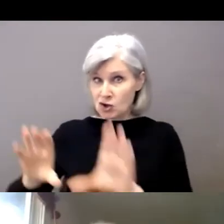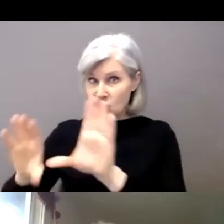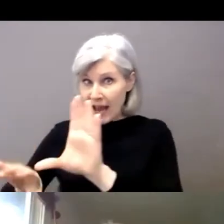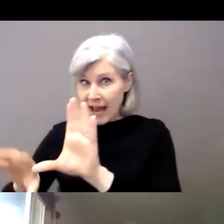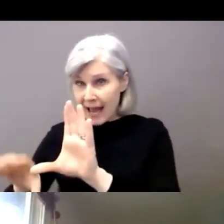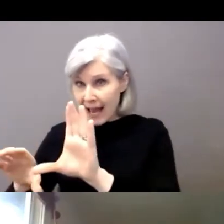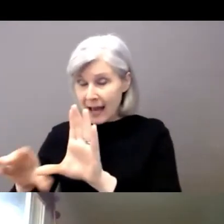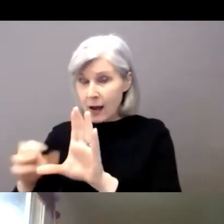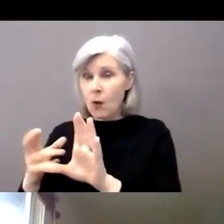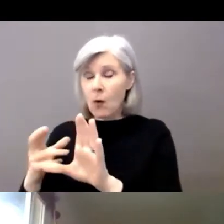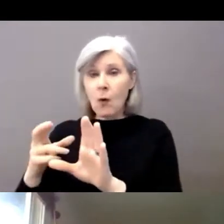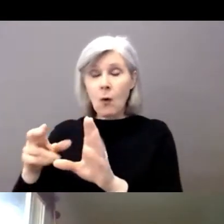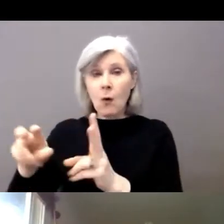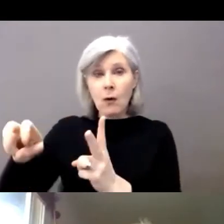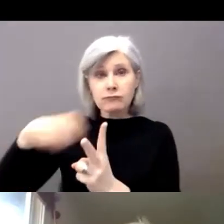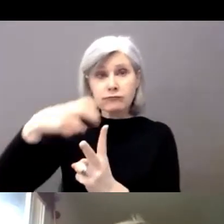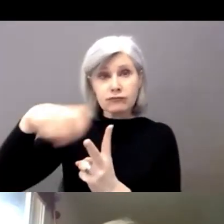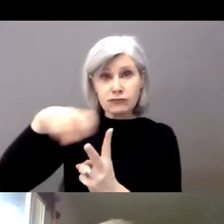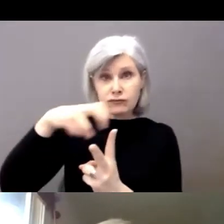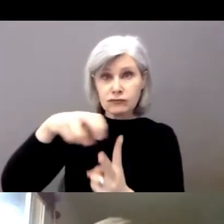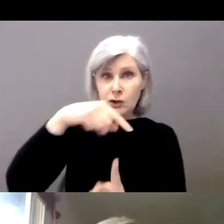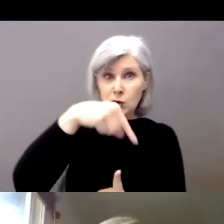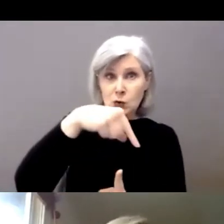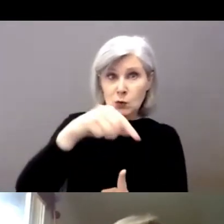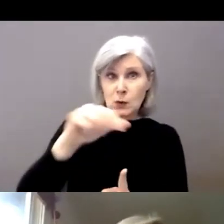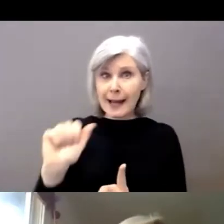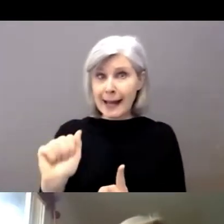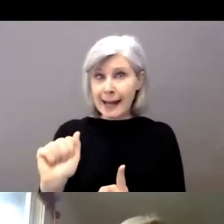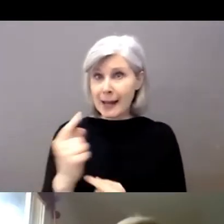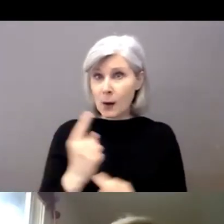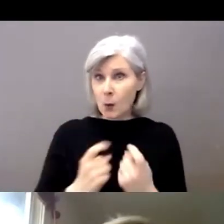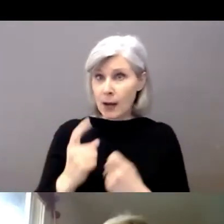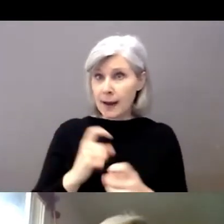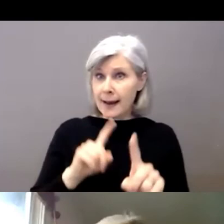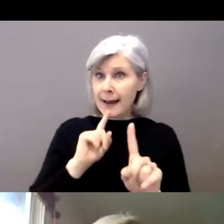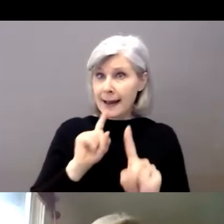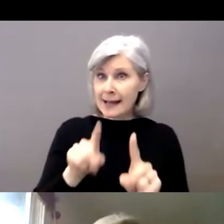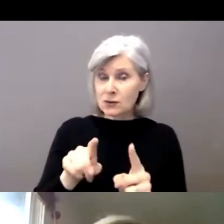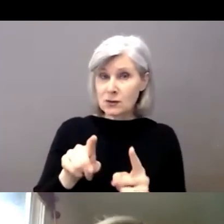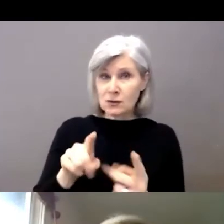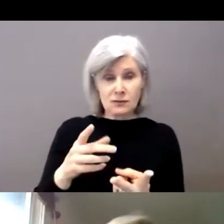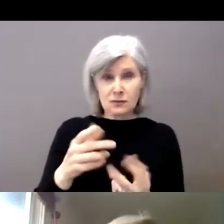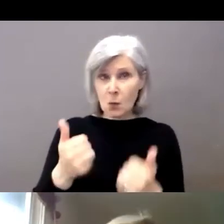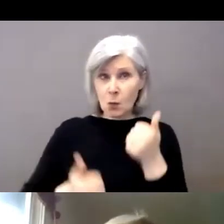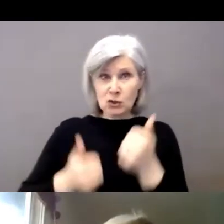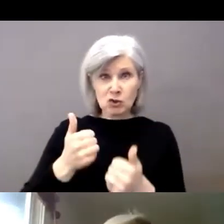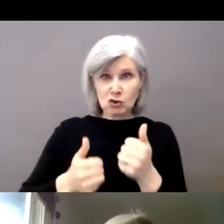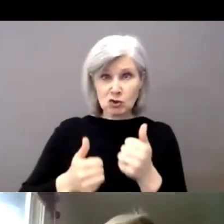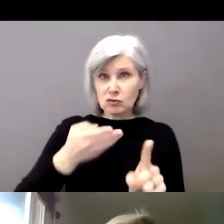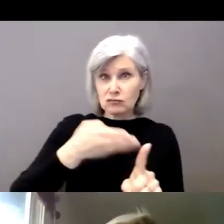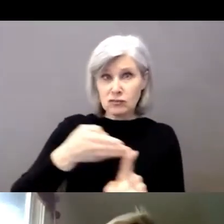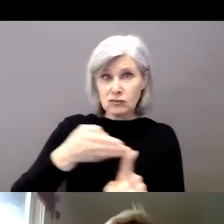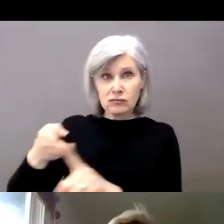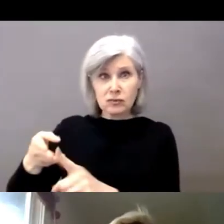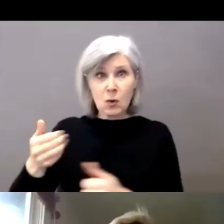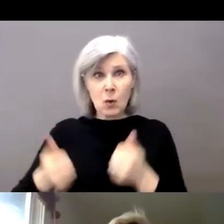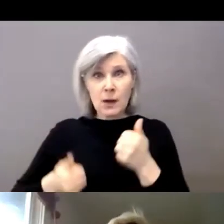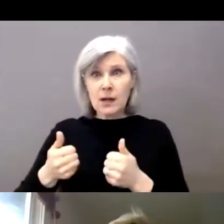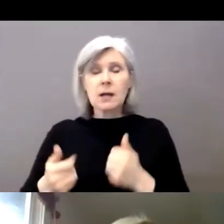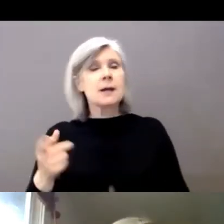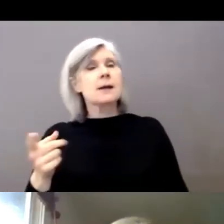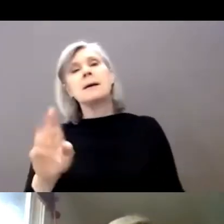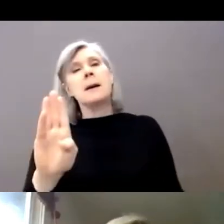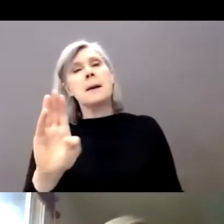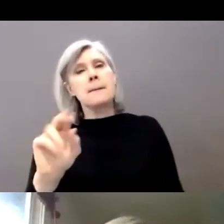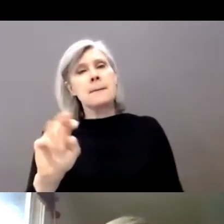the chat box and the Q&A, and I've been trying to gather them in one spot Okay. to make our lives a little bit easier. So there were a